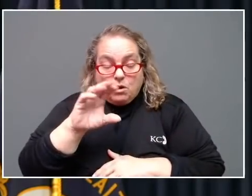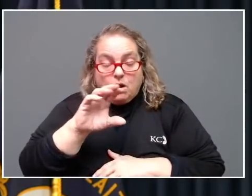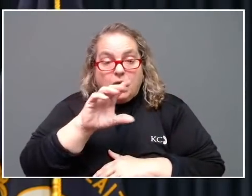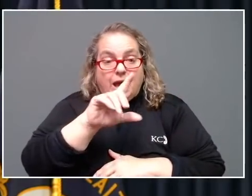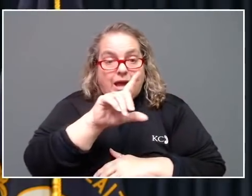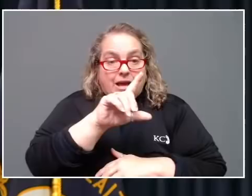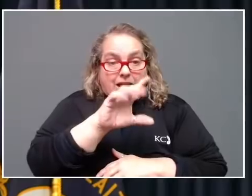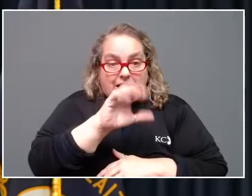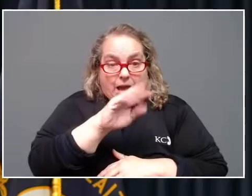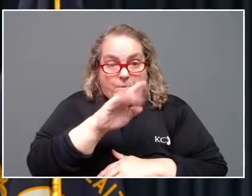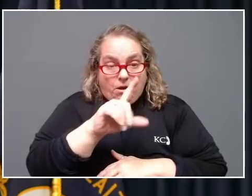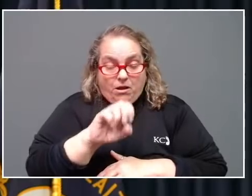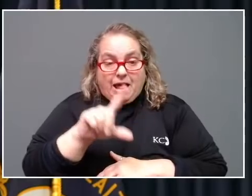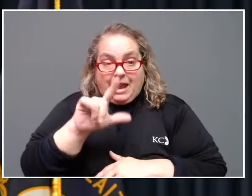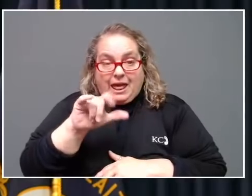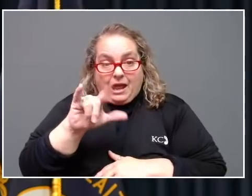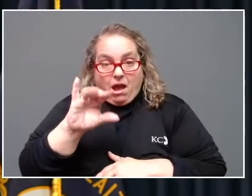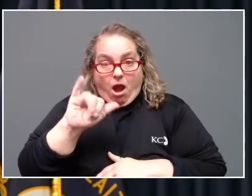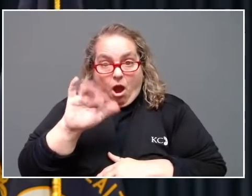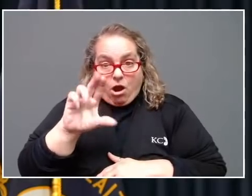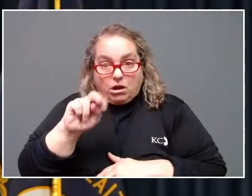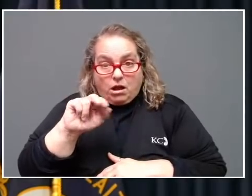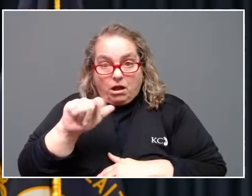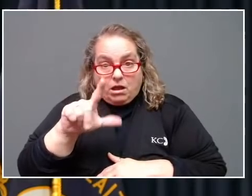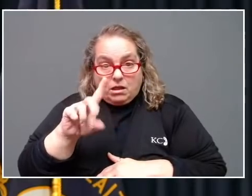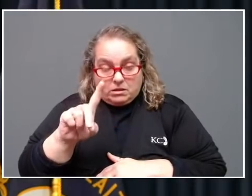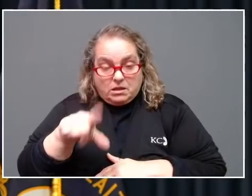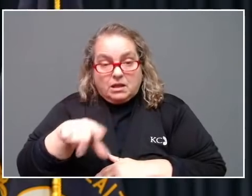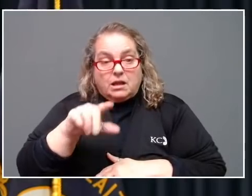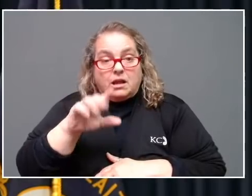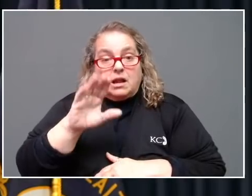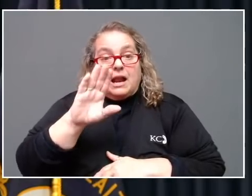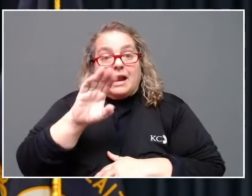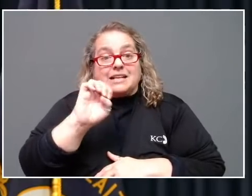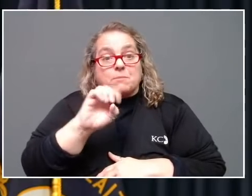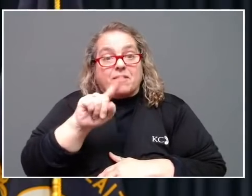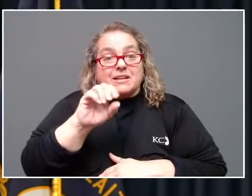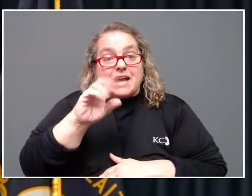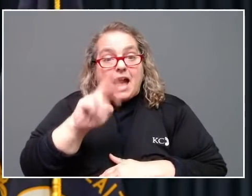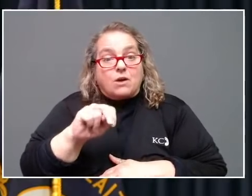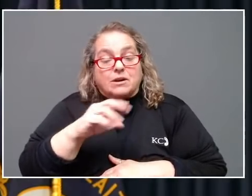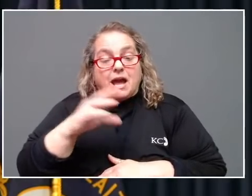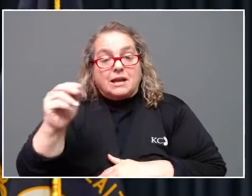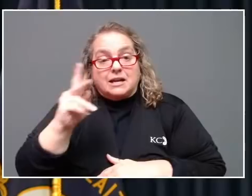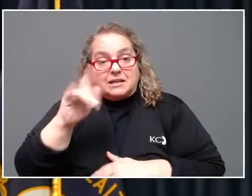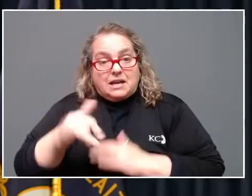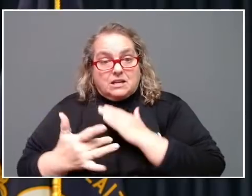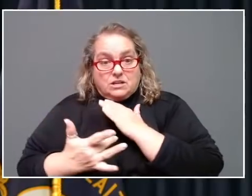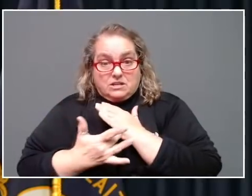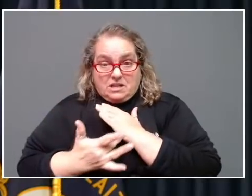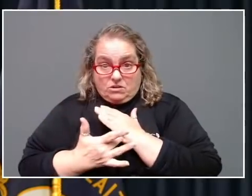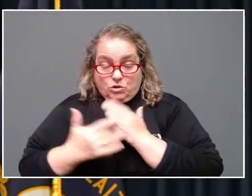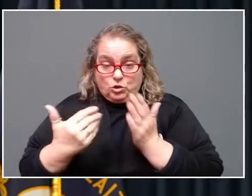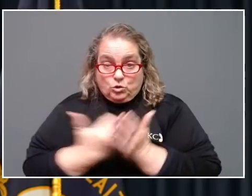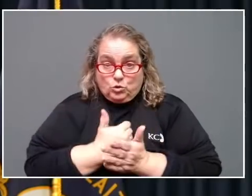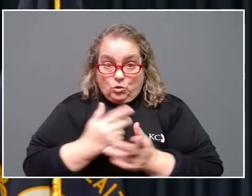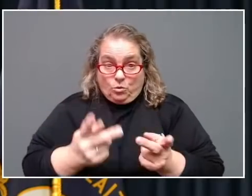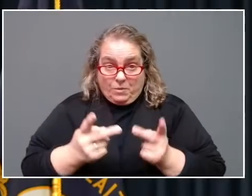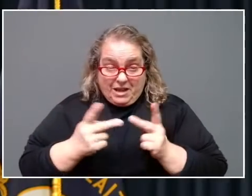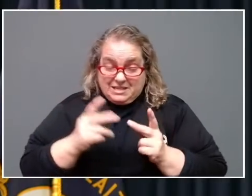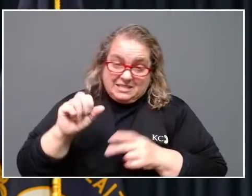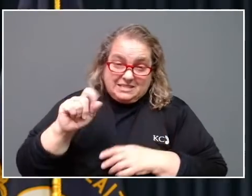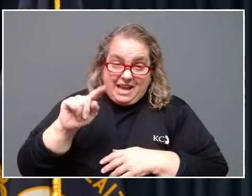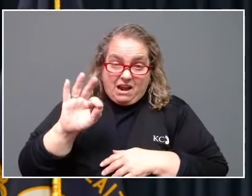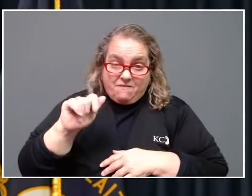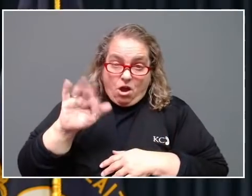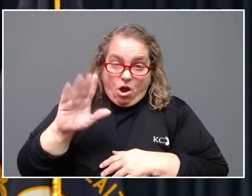the Commonwealth of Kentucky and the Elizabethtown Community and Technical College's new state-of-the-art facility on site at Blue Oval SK